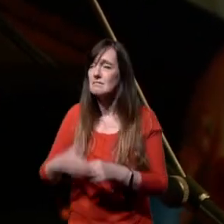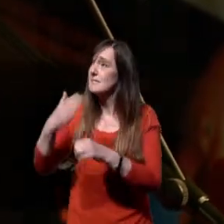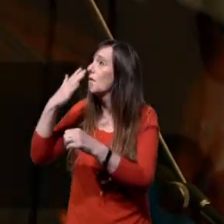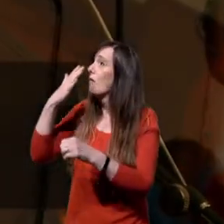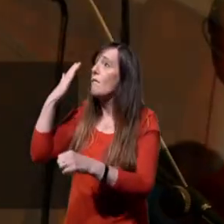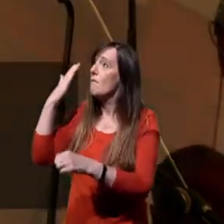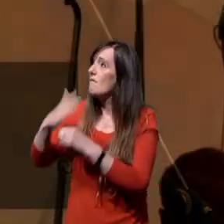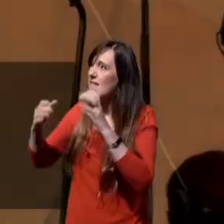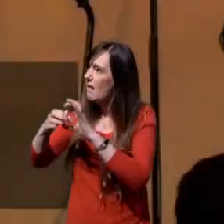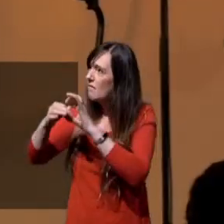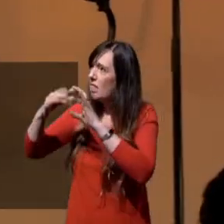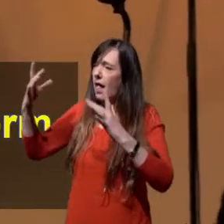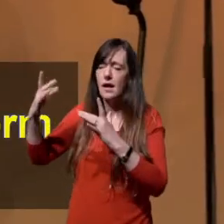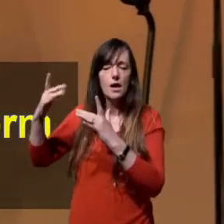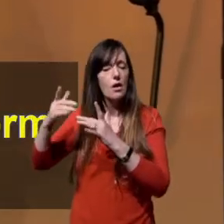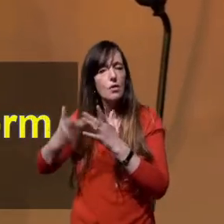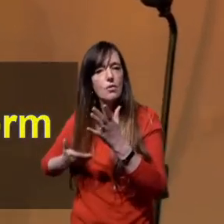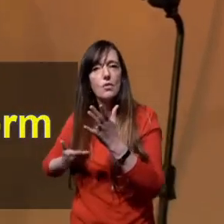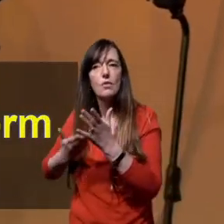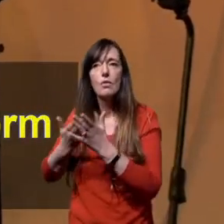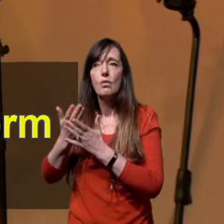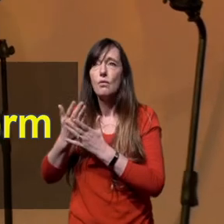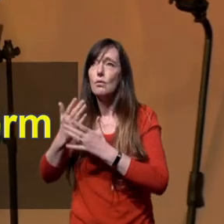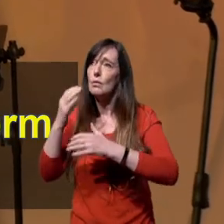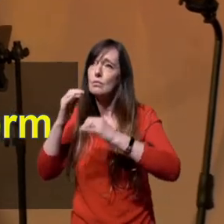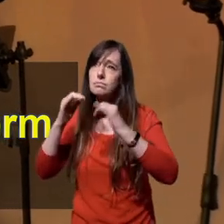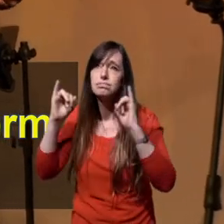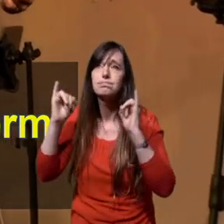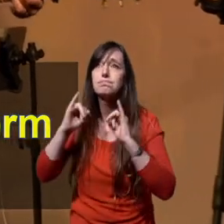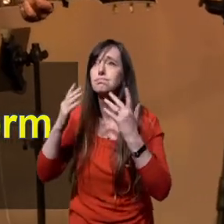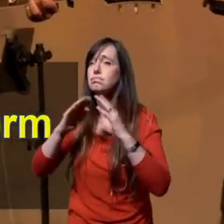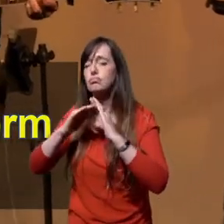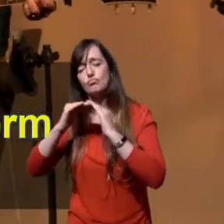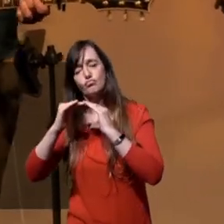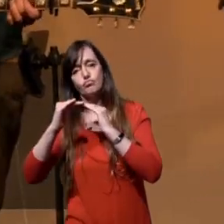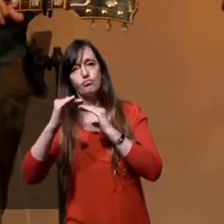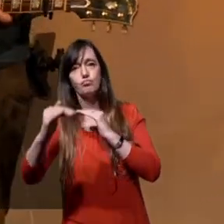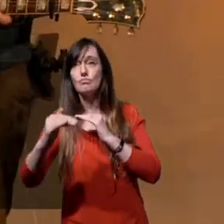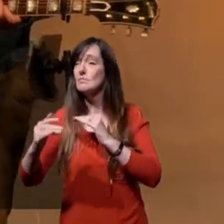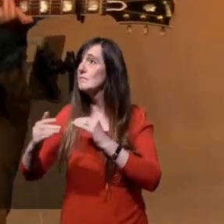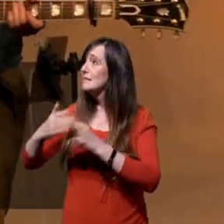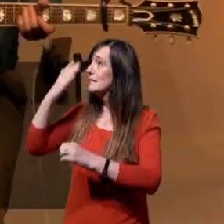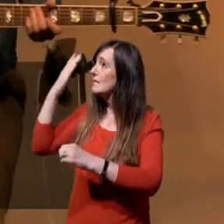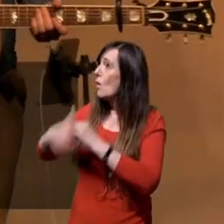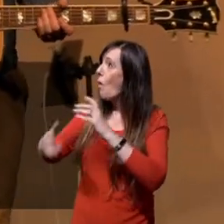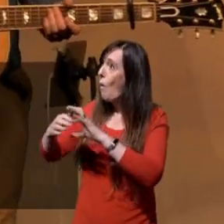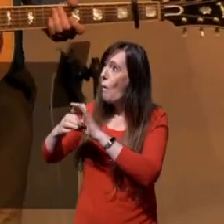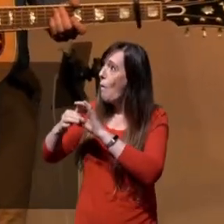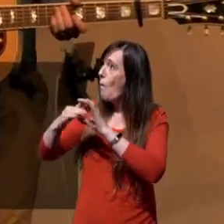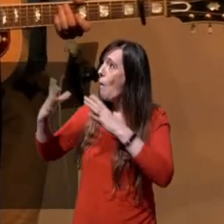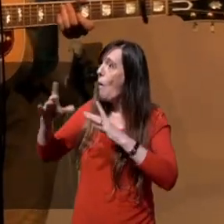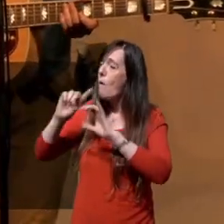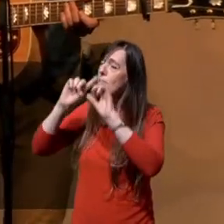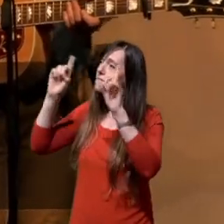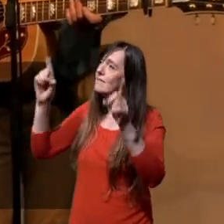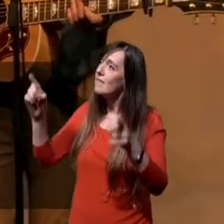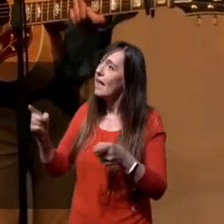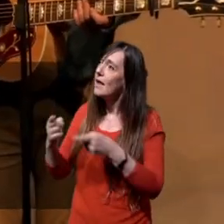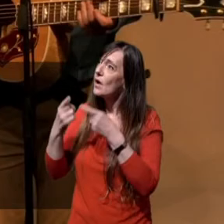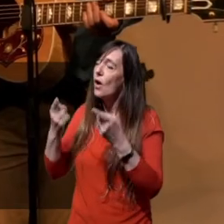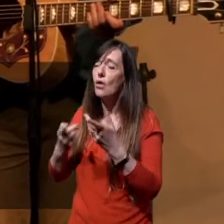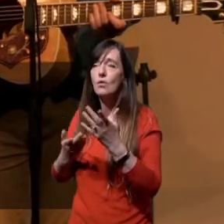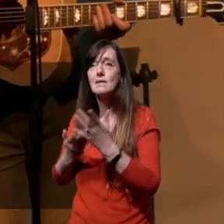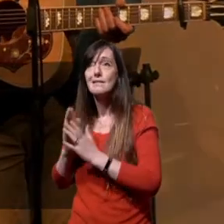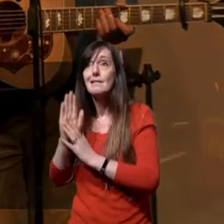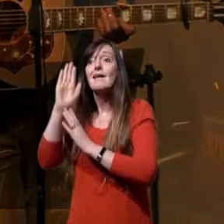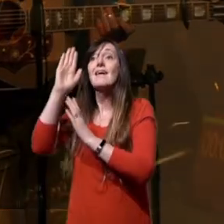Oh no, never let go, through the calm, through the storm. Oh no, never let